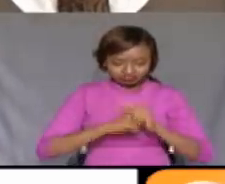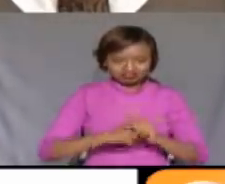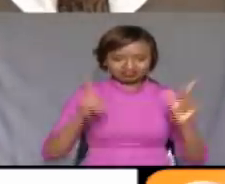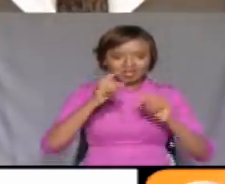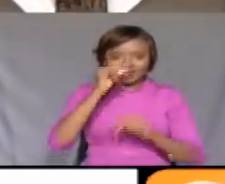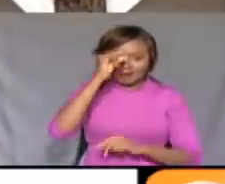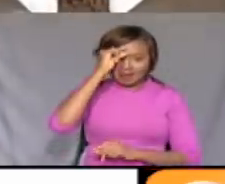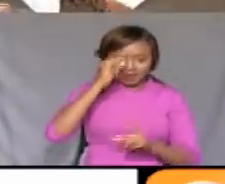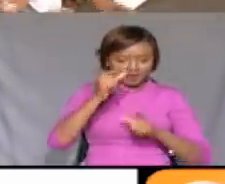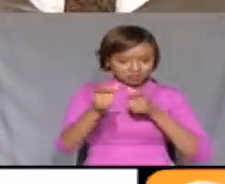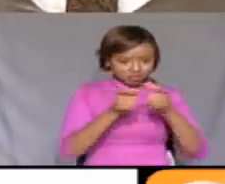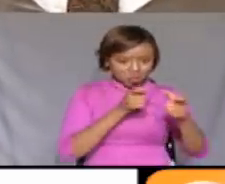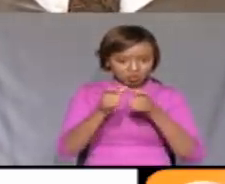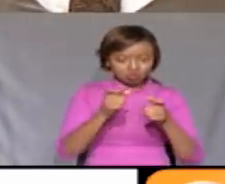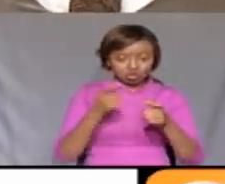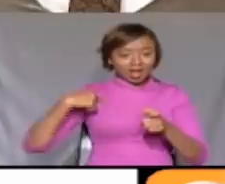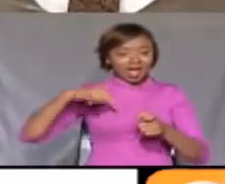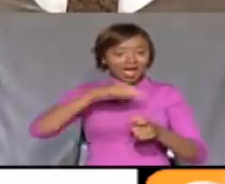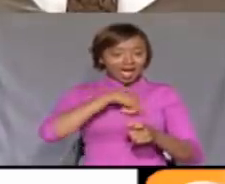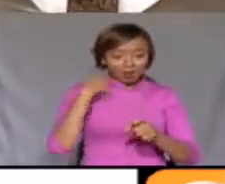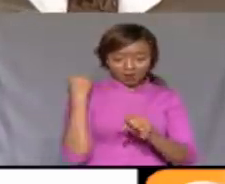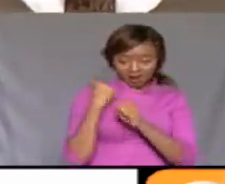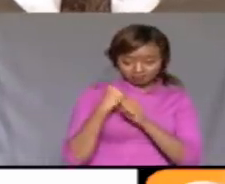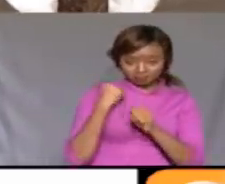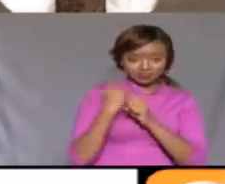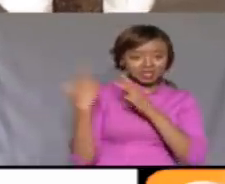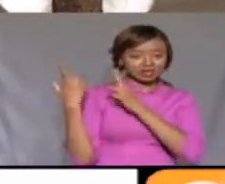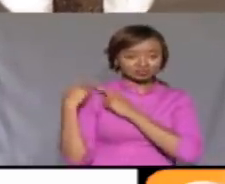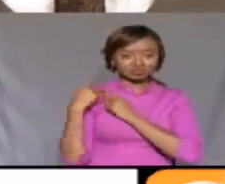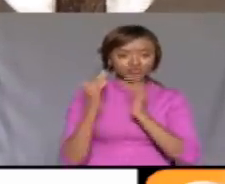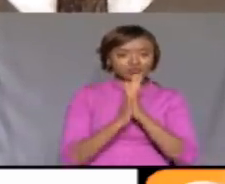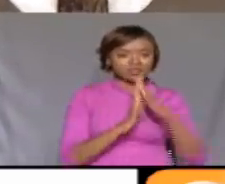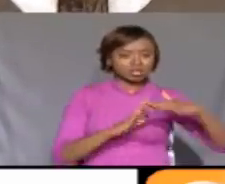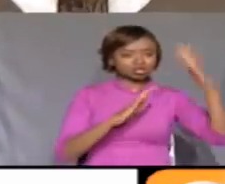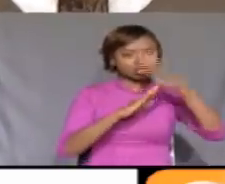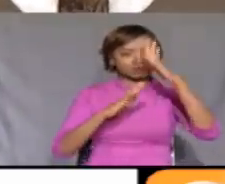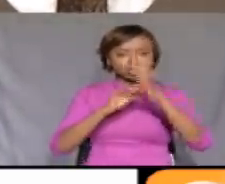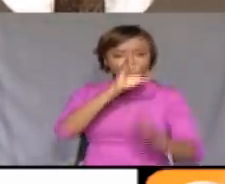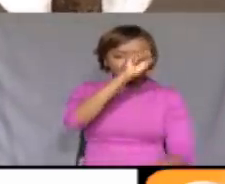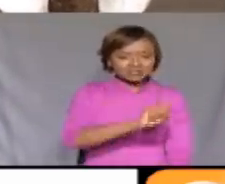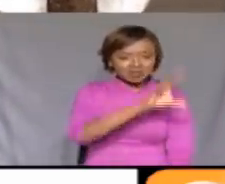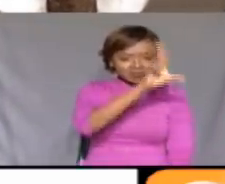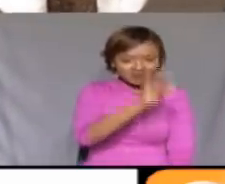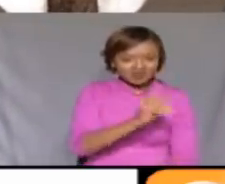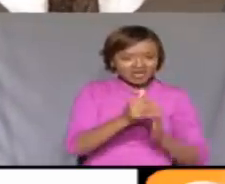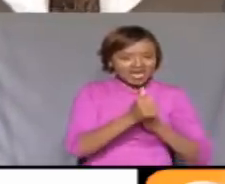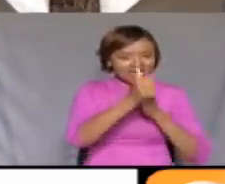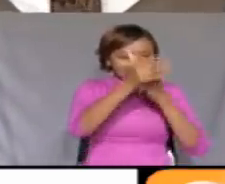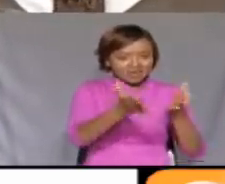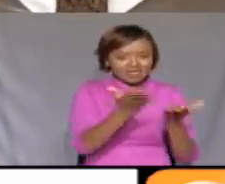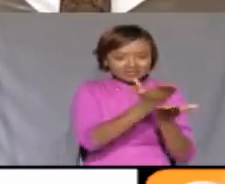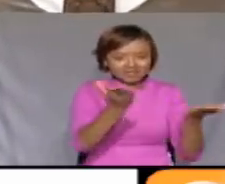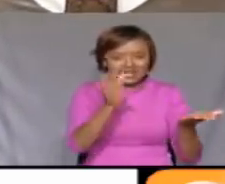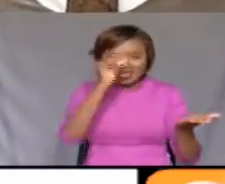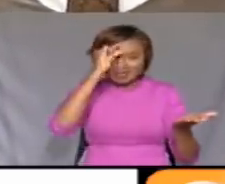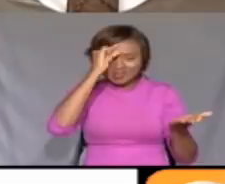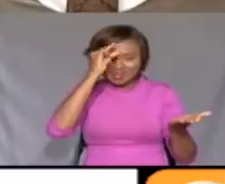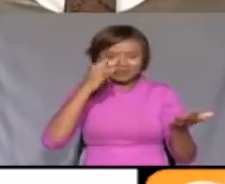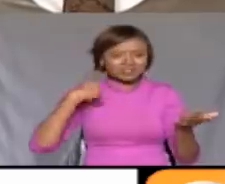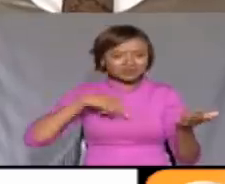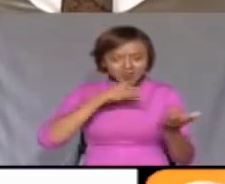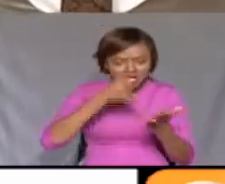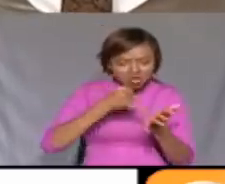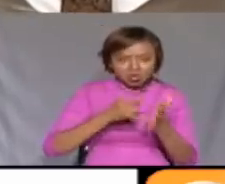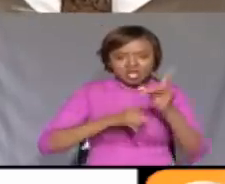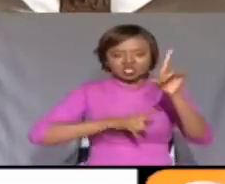government. Our assignments with the top South African leadership in government were to include